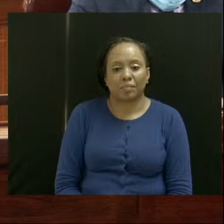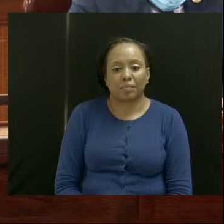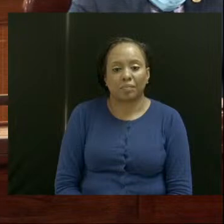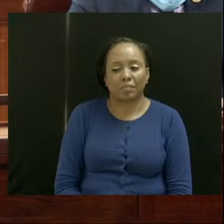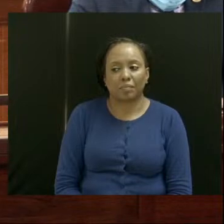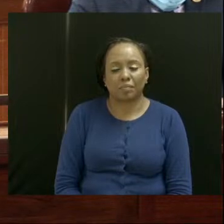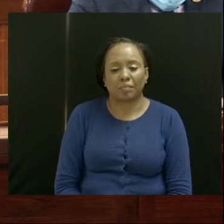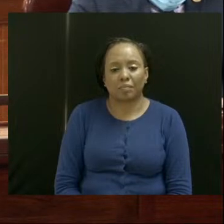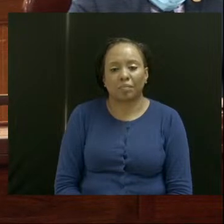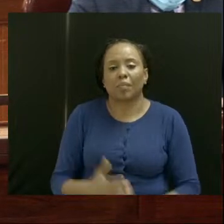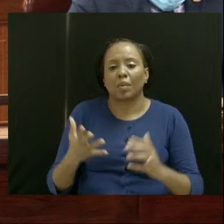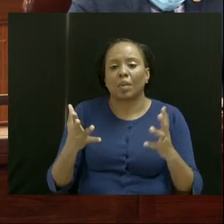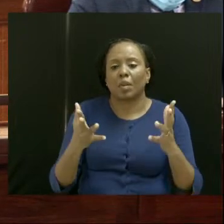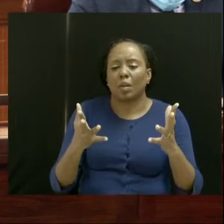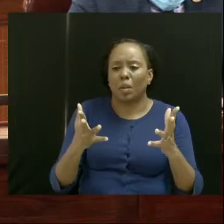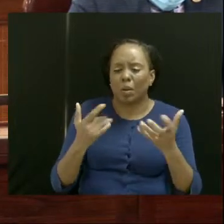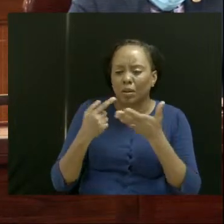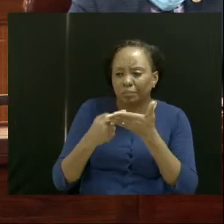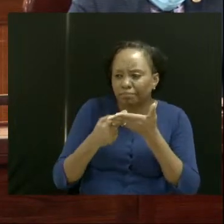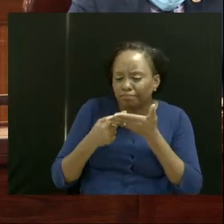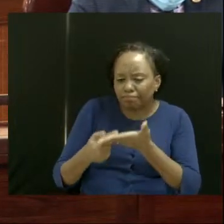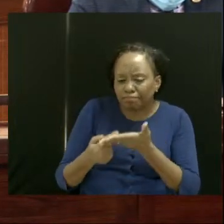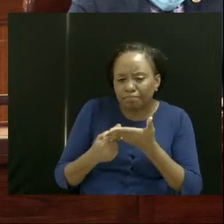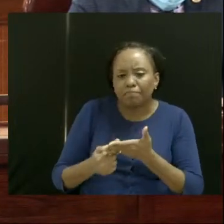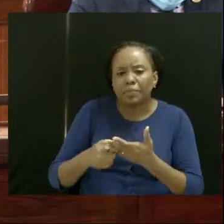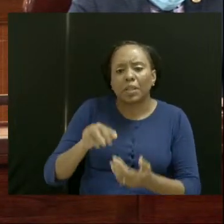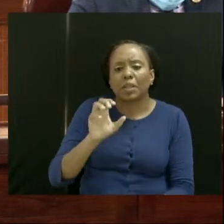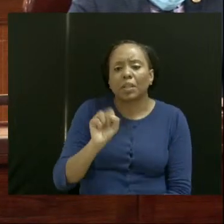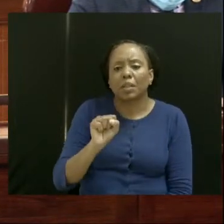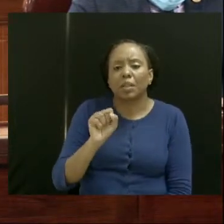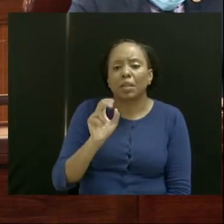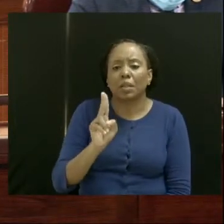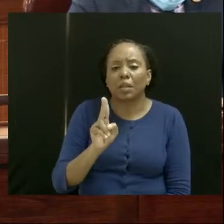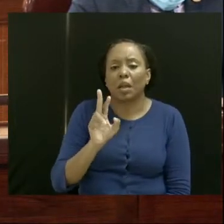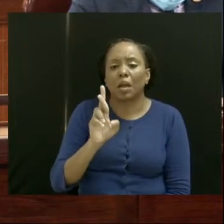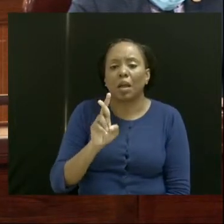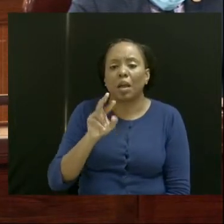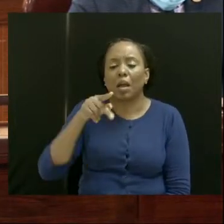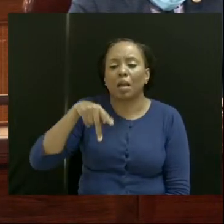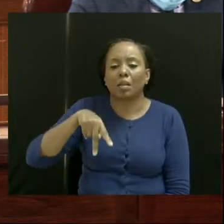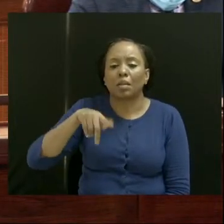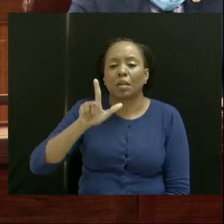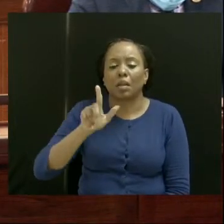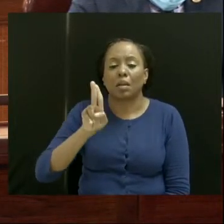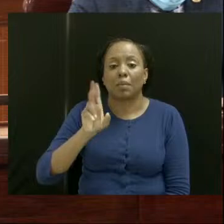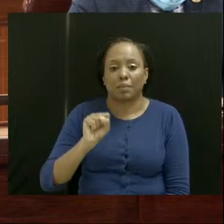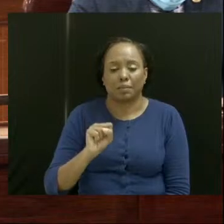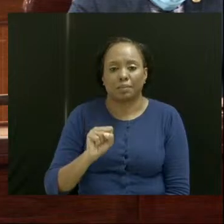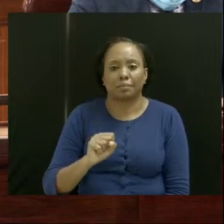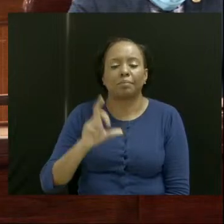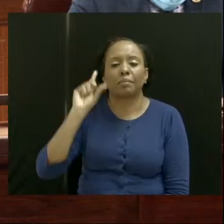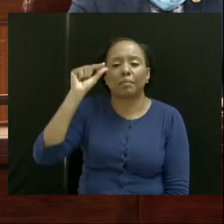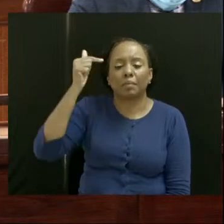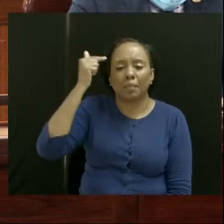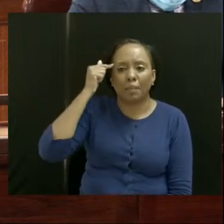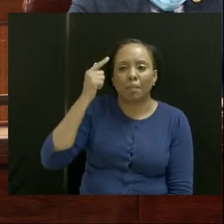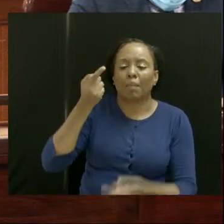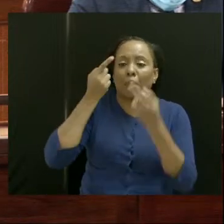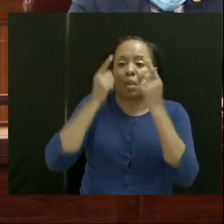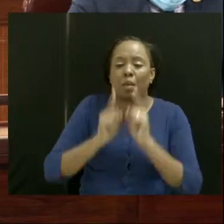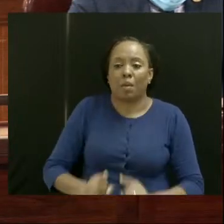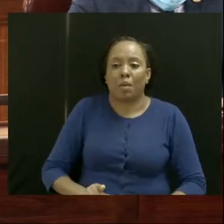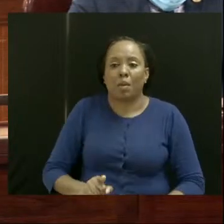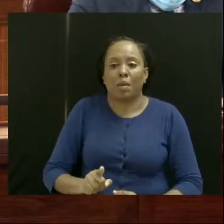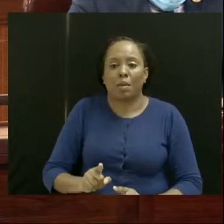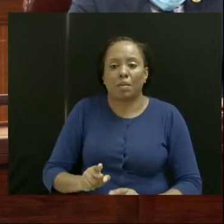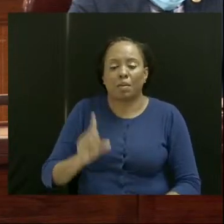dynamic that is in the mix of all of this thing. Government had agreed to a very harsh and austere